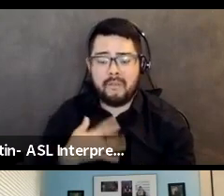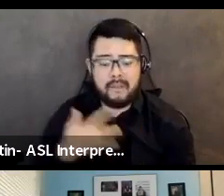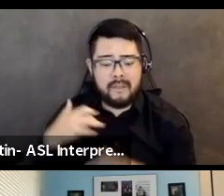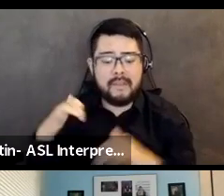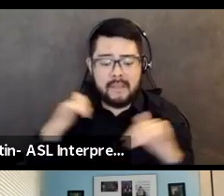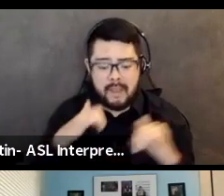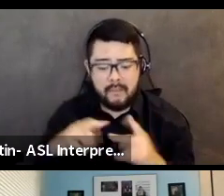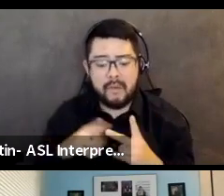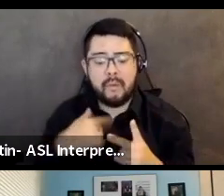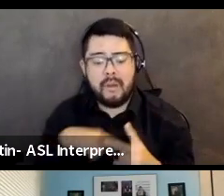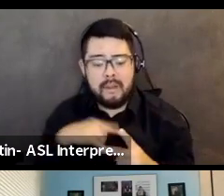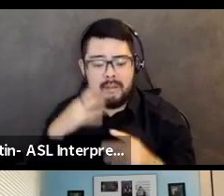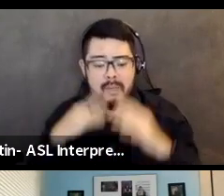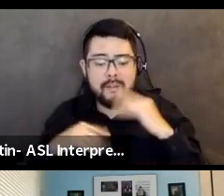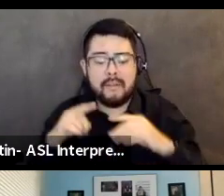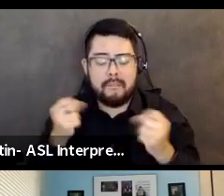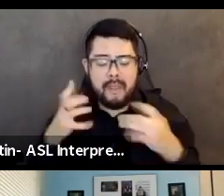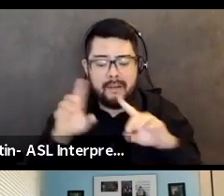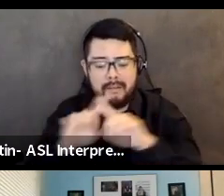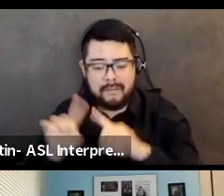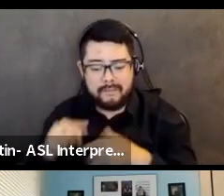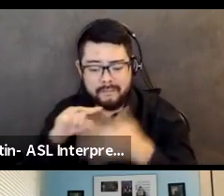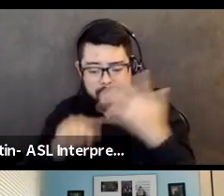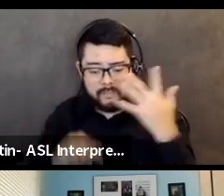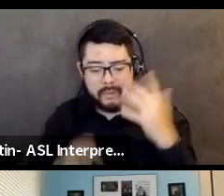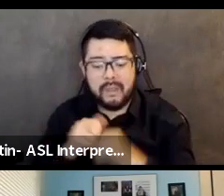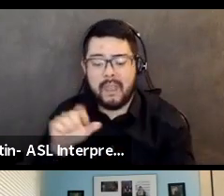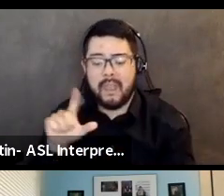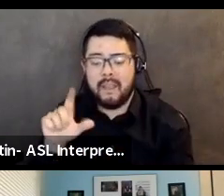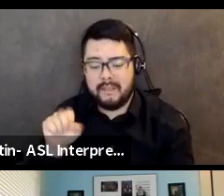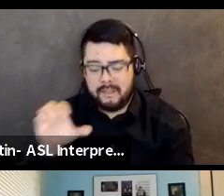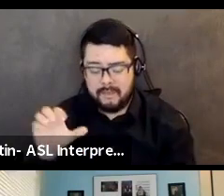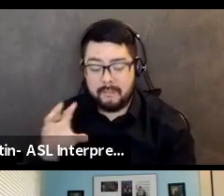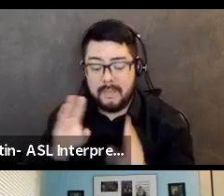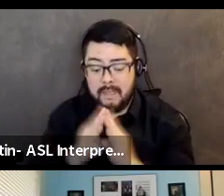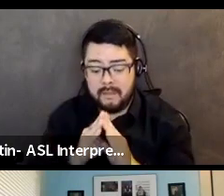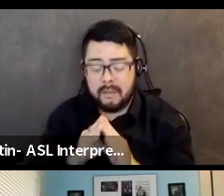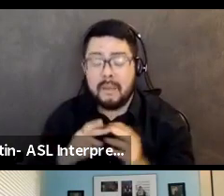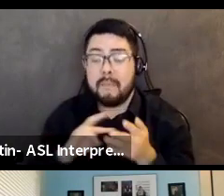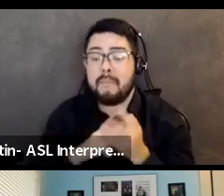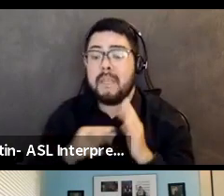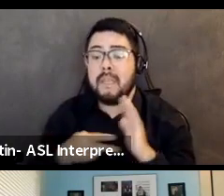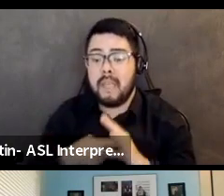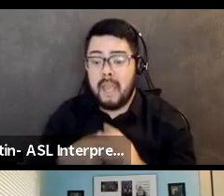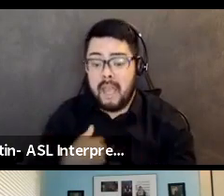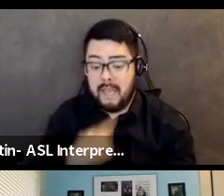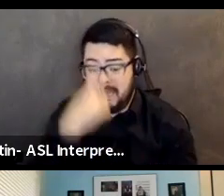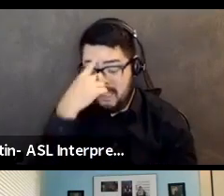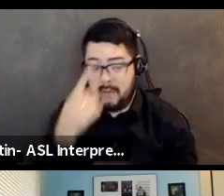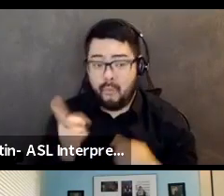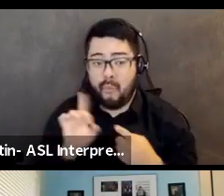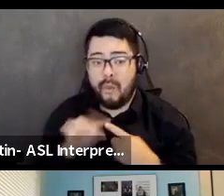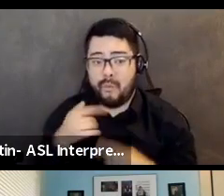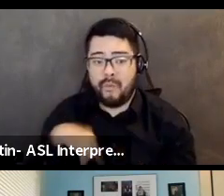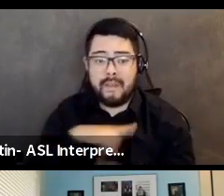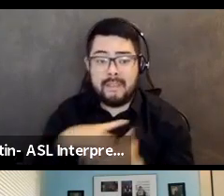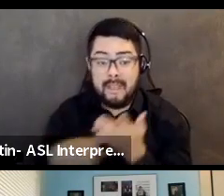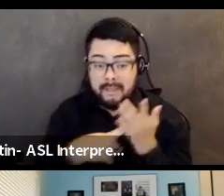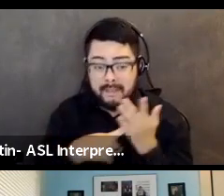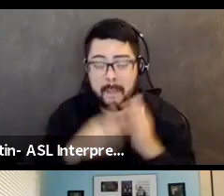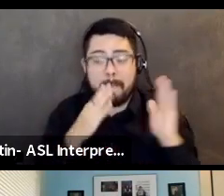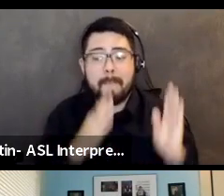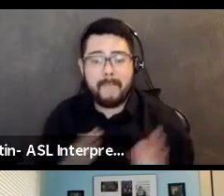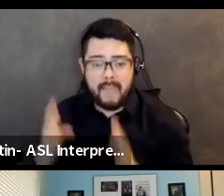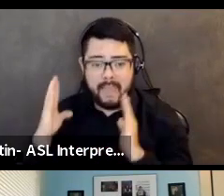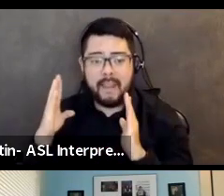city including at llc meetings um and so i think once we're talking about a plan we can have a